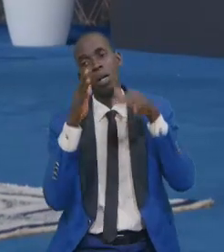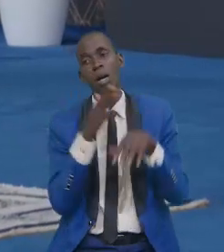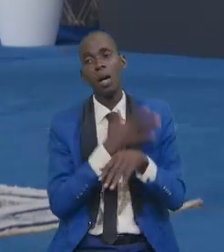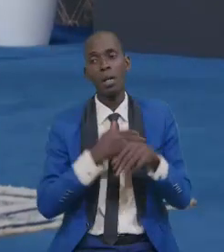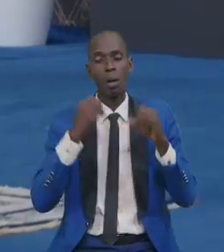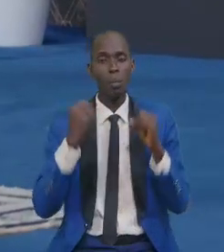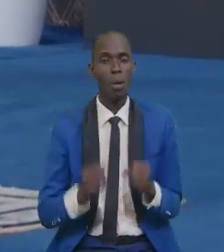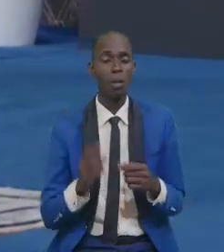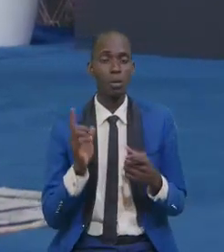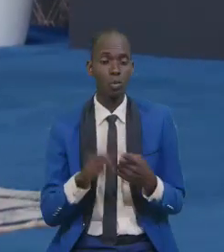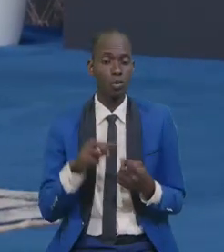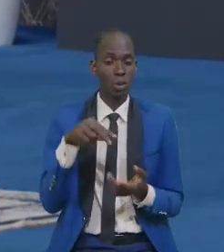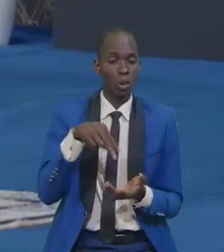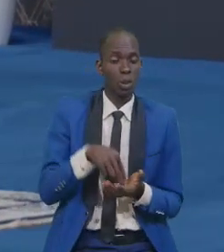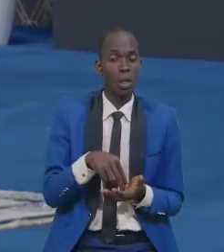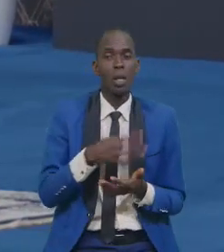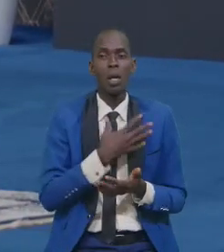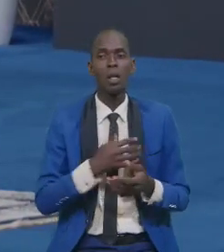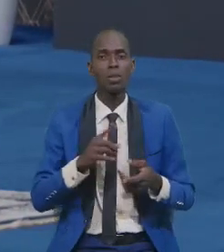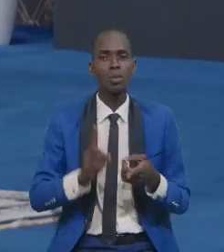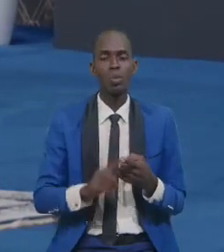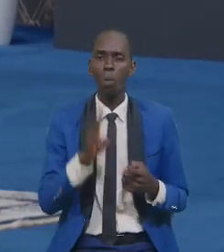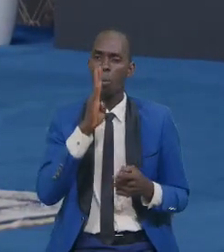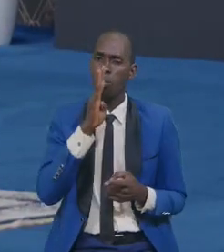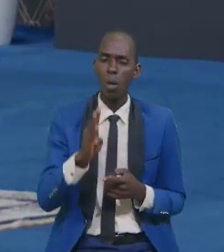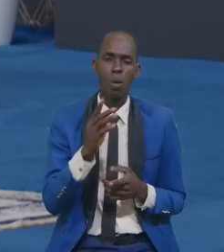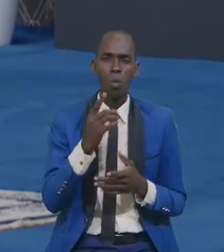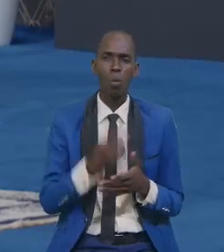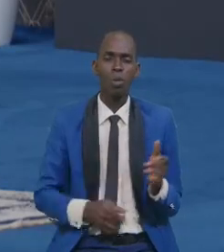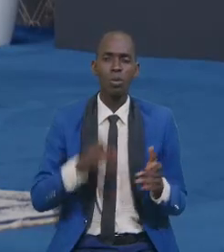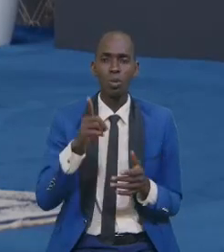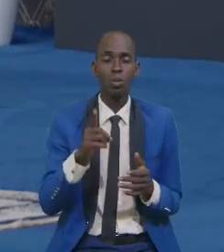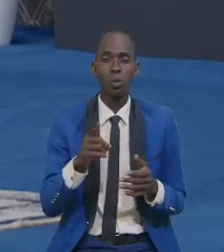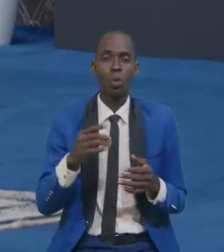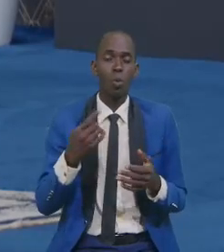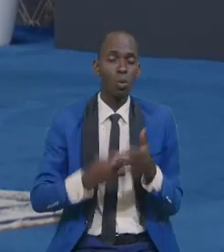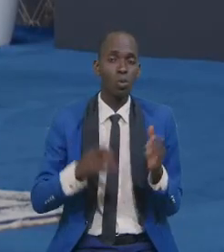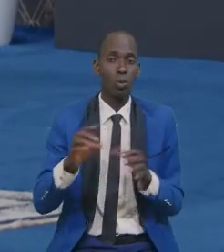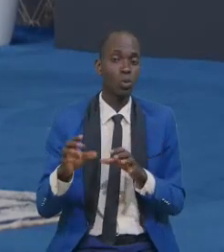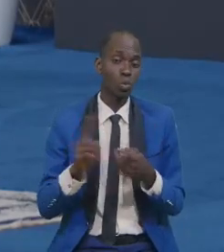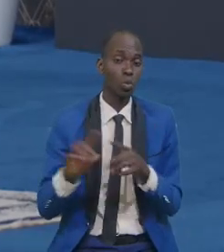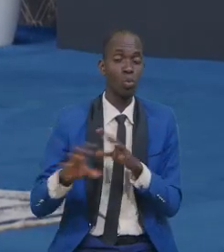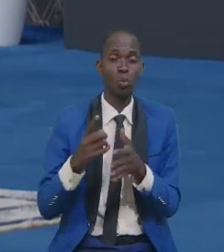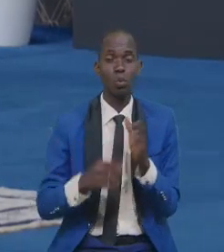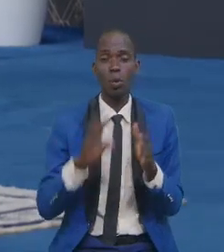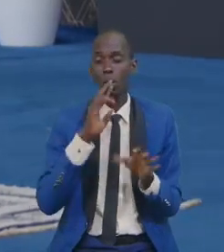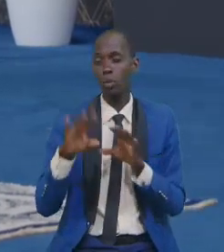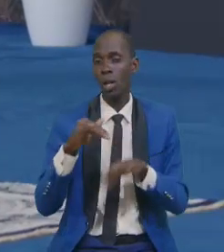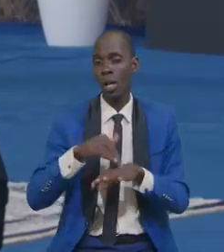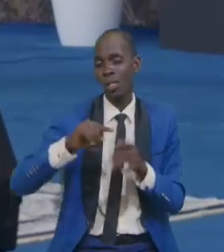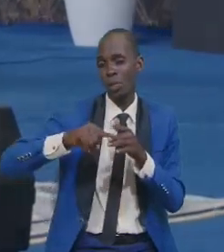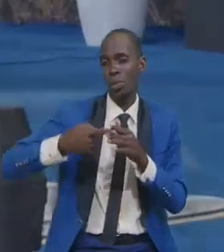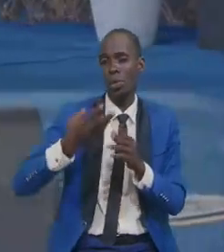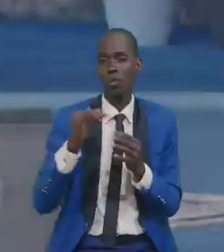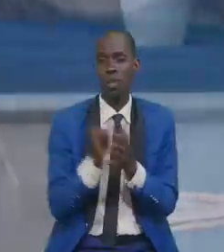to be what you had been at the beginning of the fight, you don't have that anymore. Is that